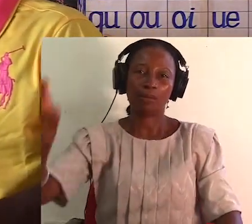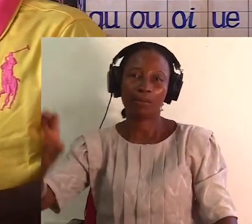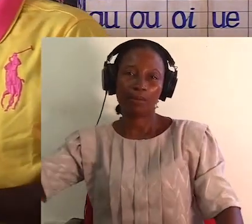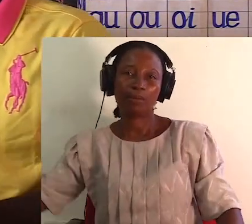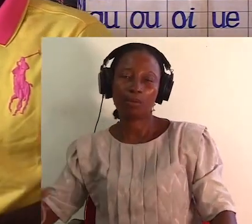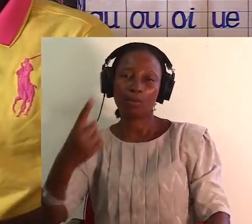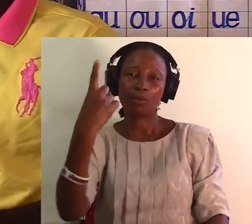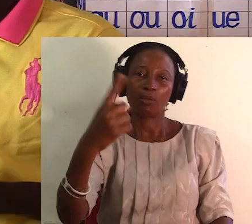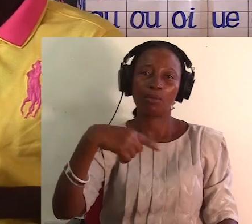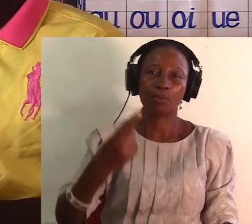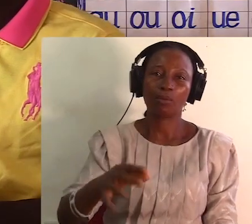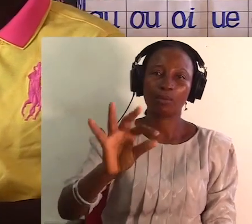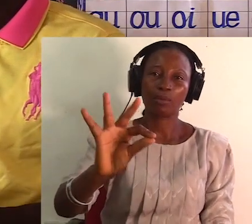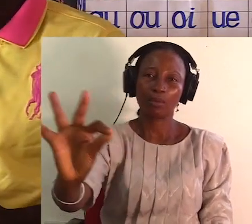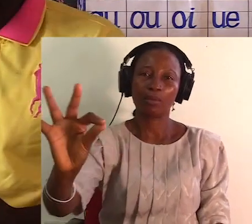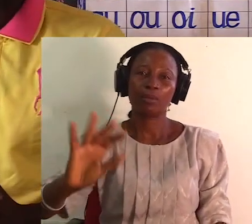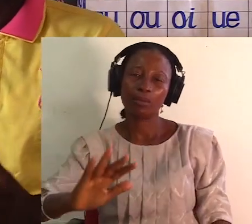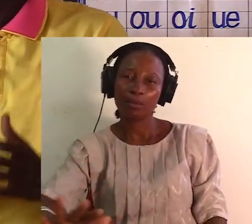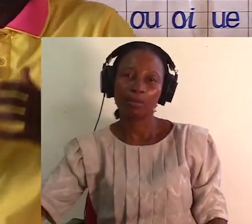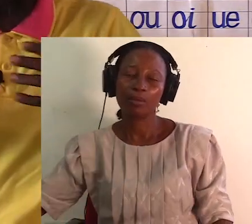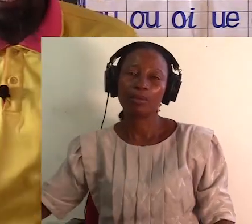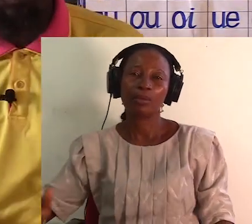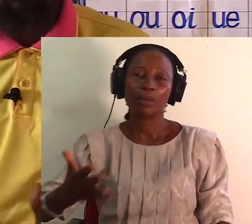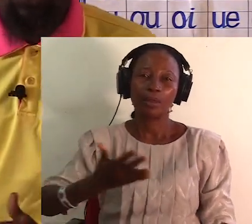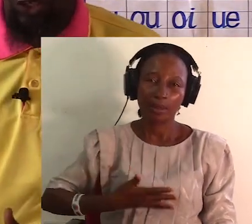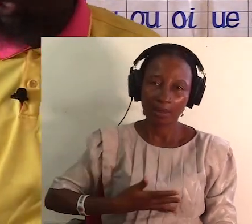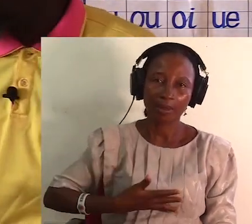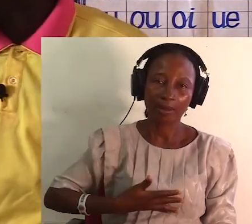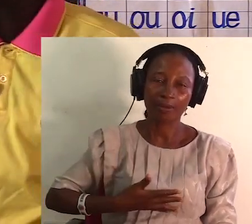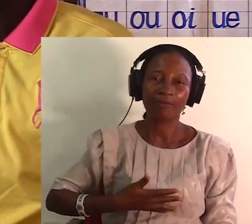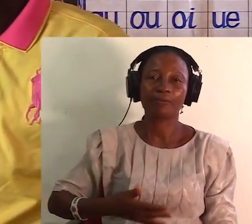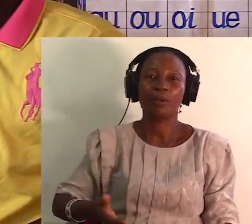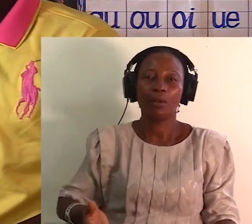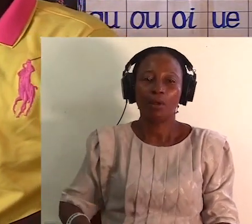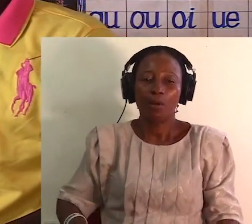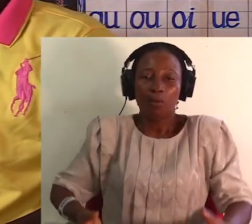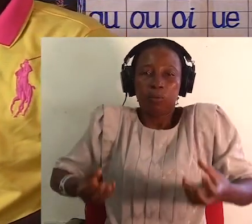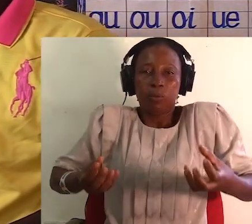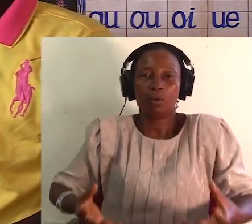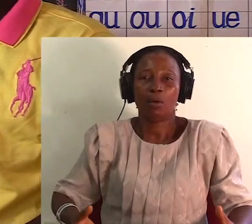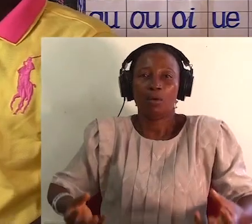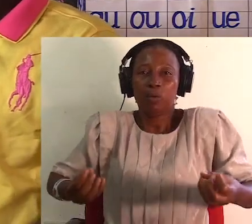One of the children has an inflatable fish.